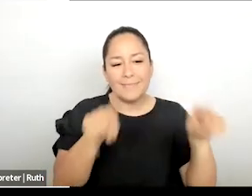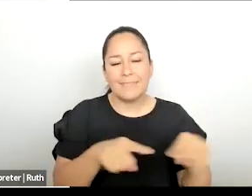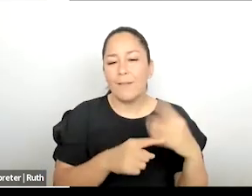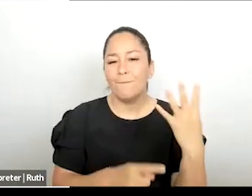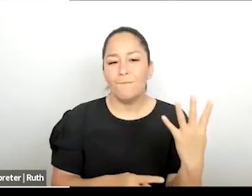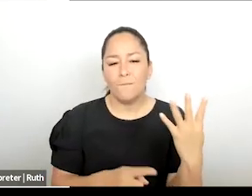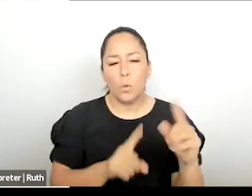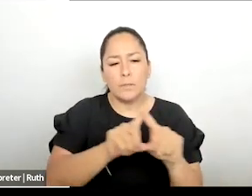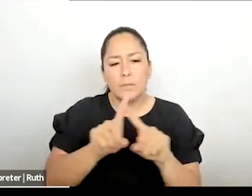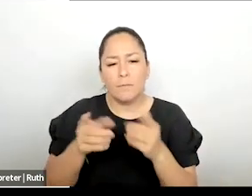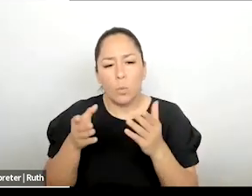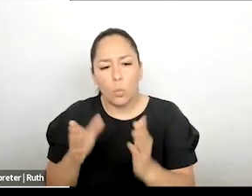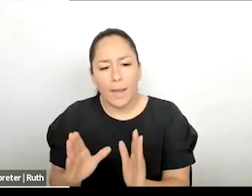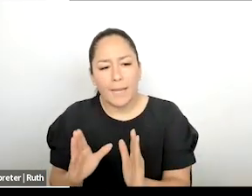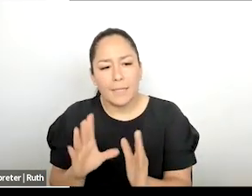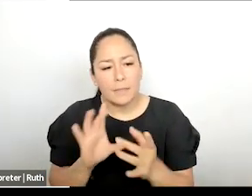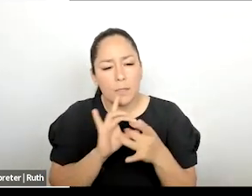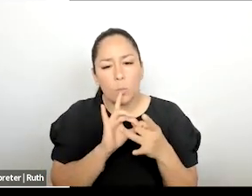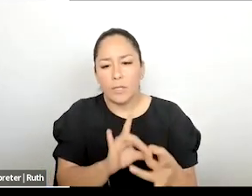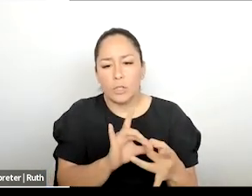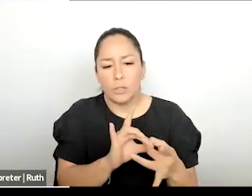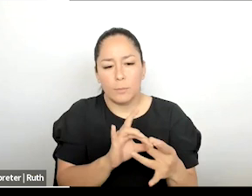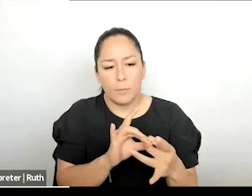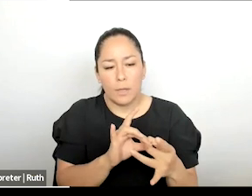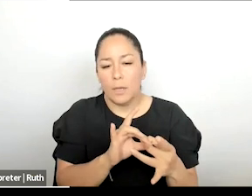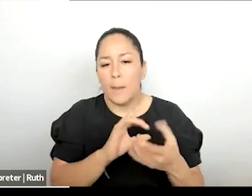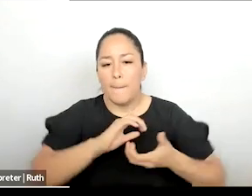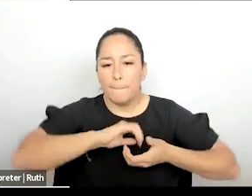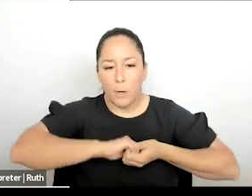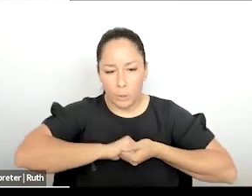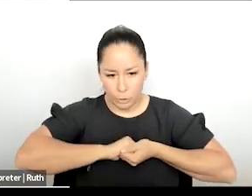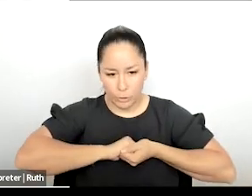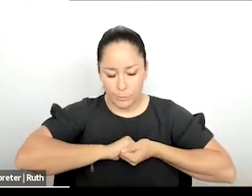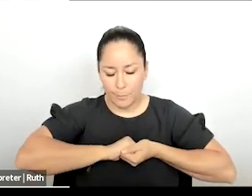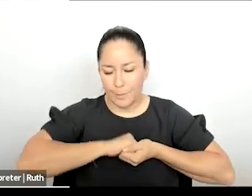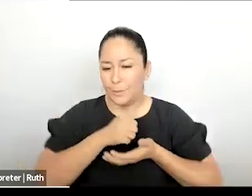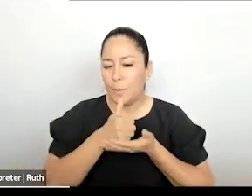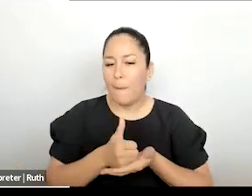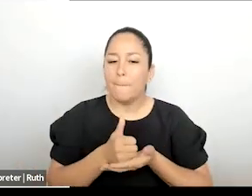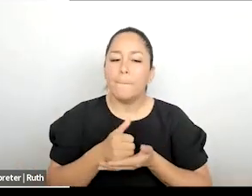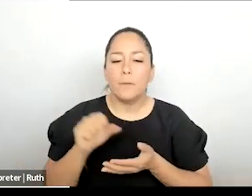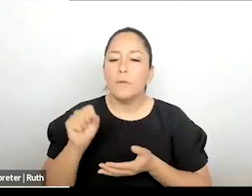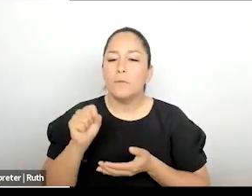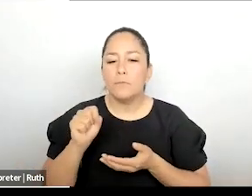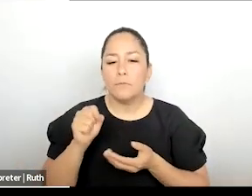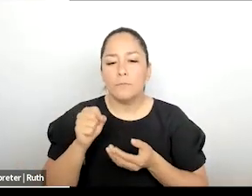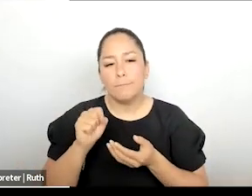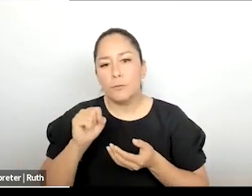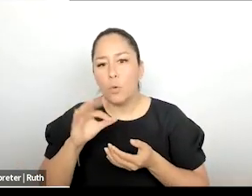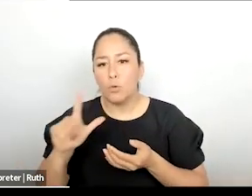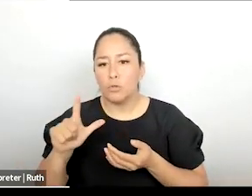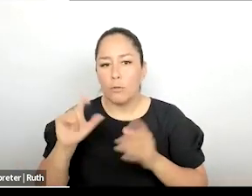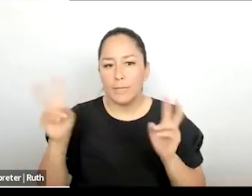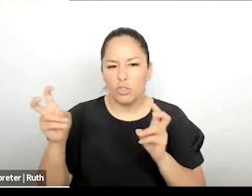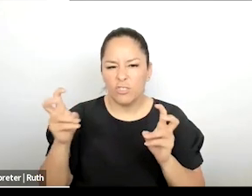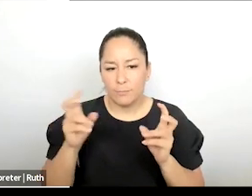4 different ways to be in relationship and partnership to solve social issues. The work of